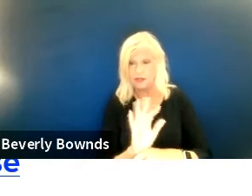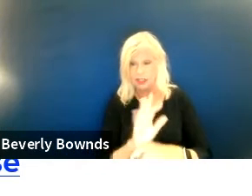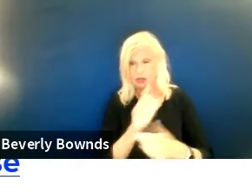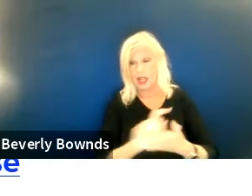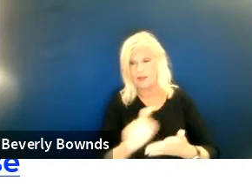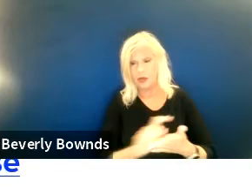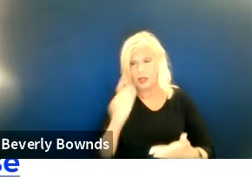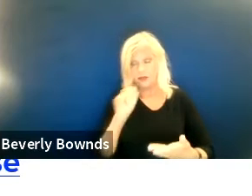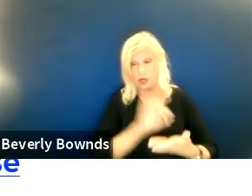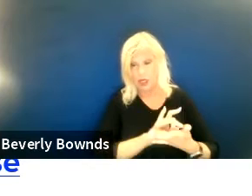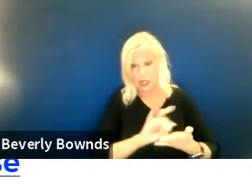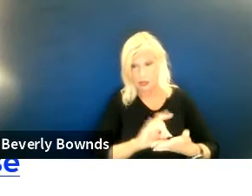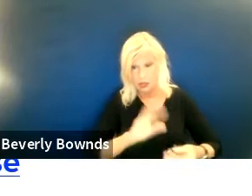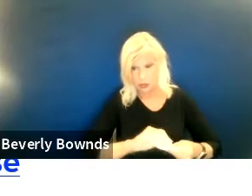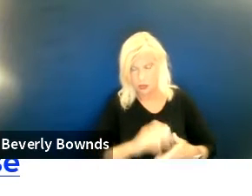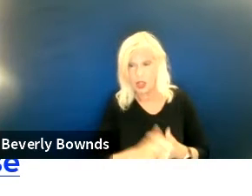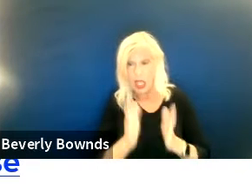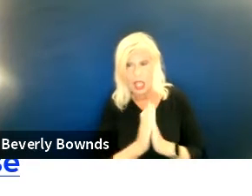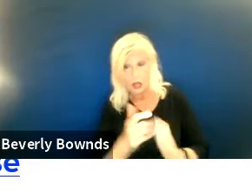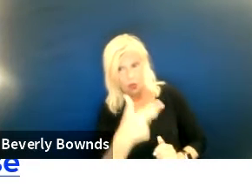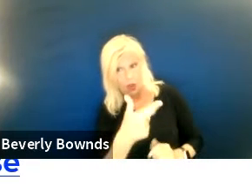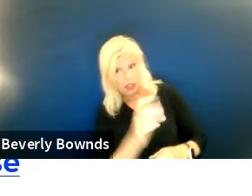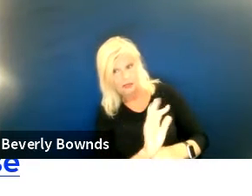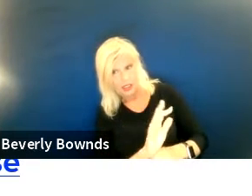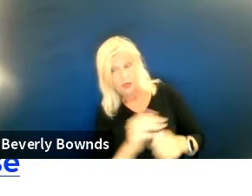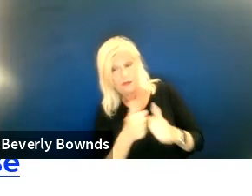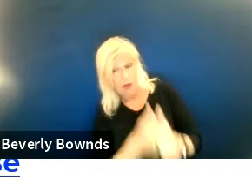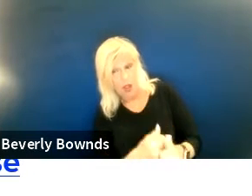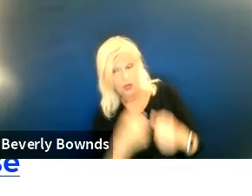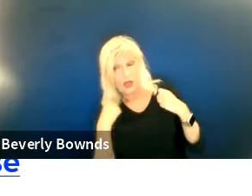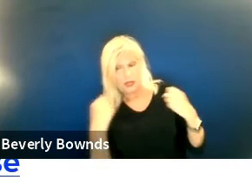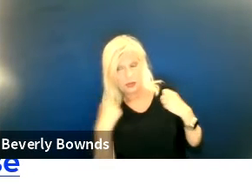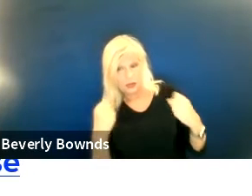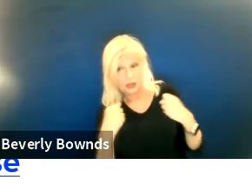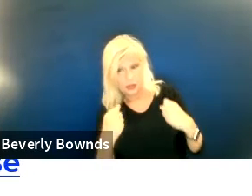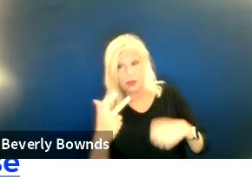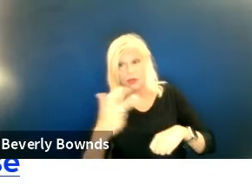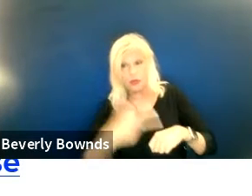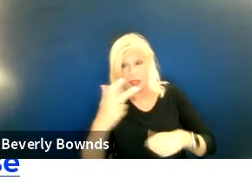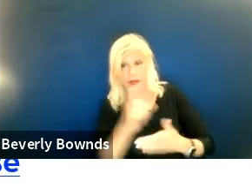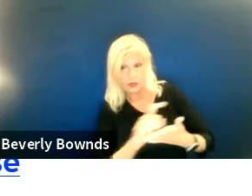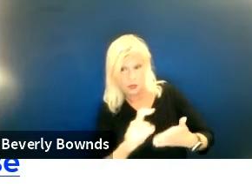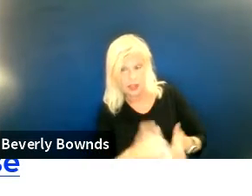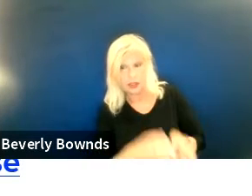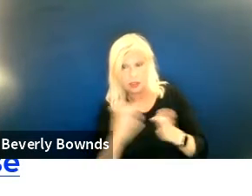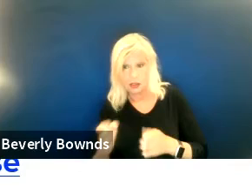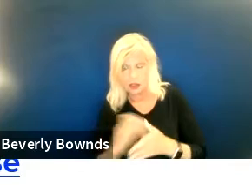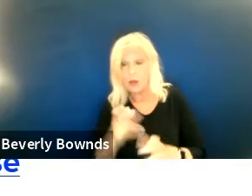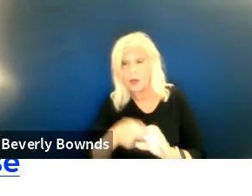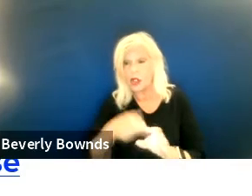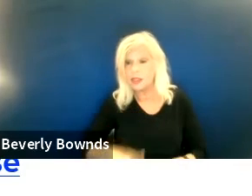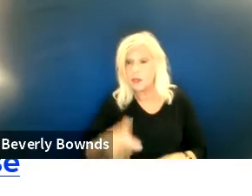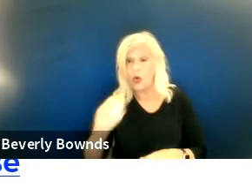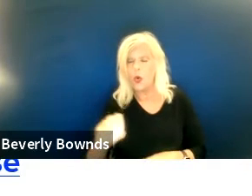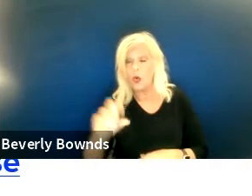8 weeks and are asked to watch the videos and follow exercises 3 times per week. Participants in all